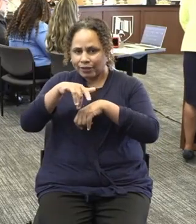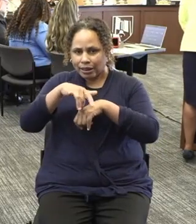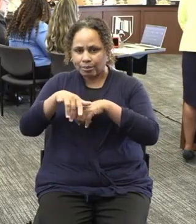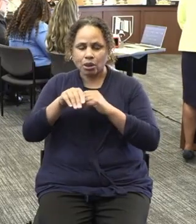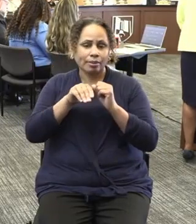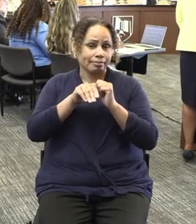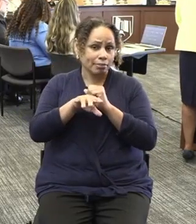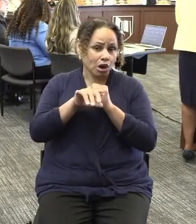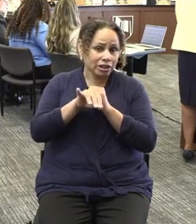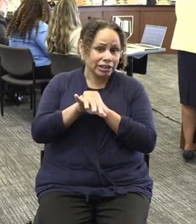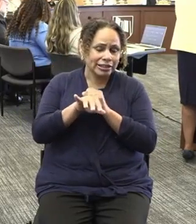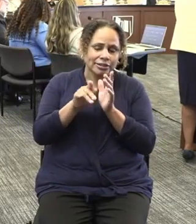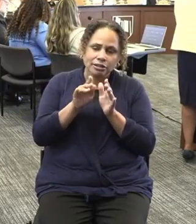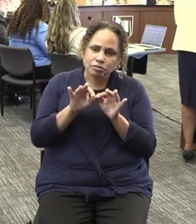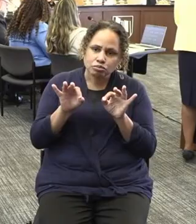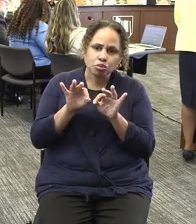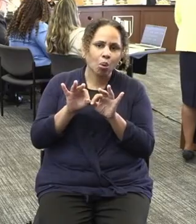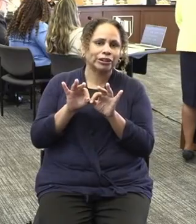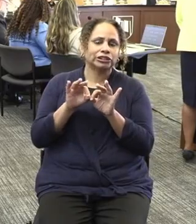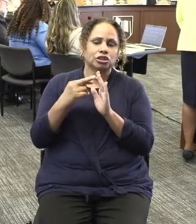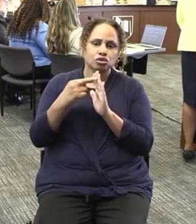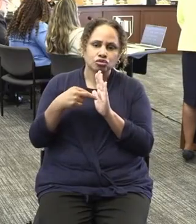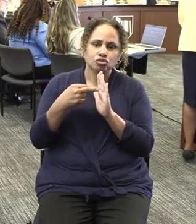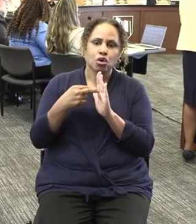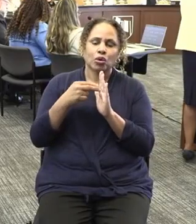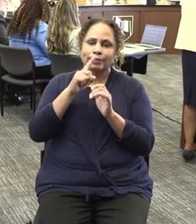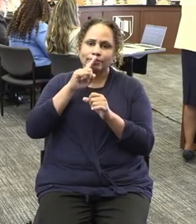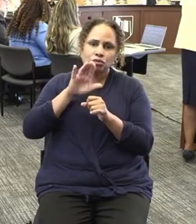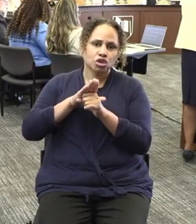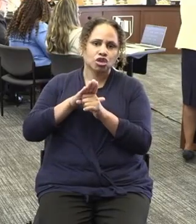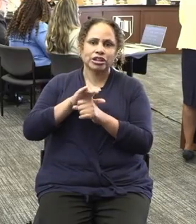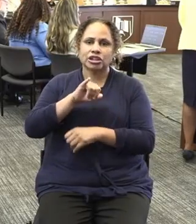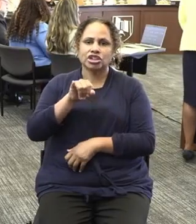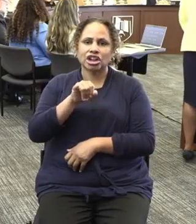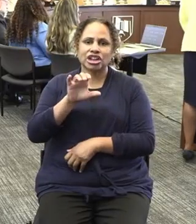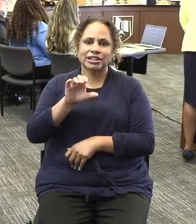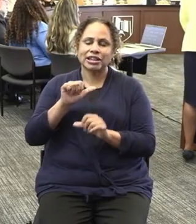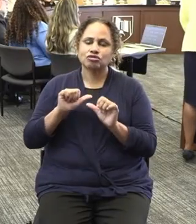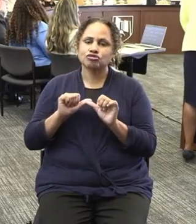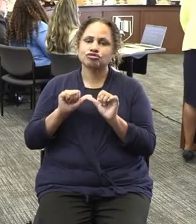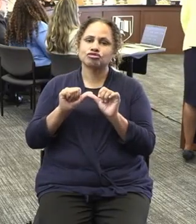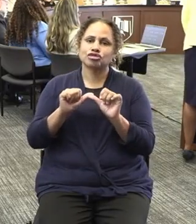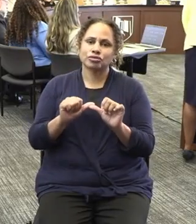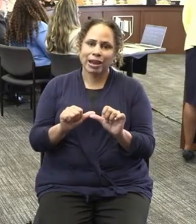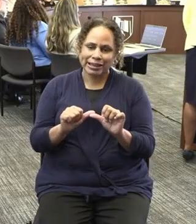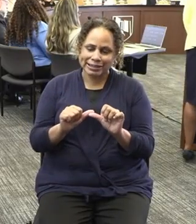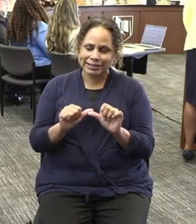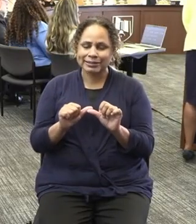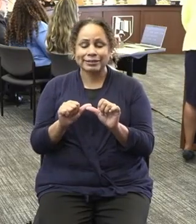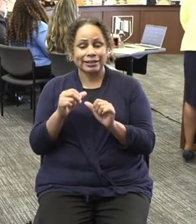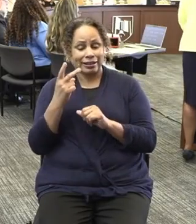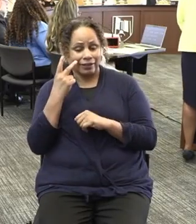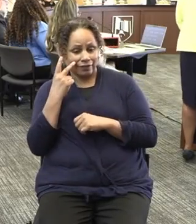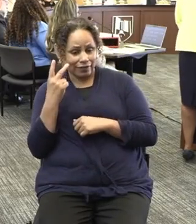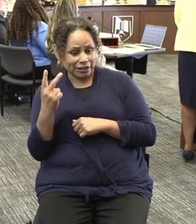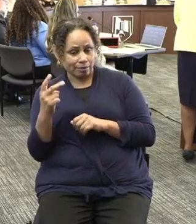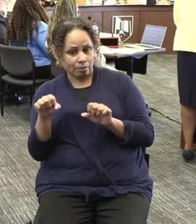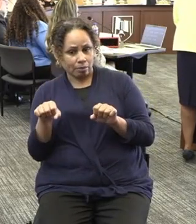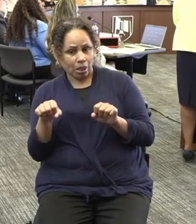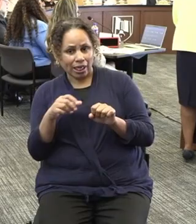plays a critical role in ensuring that JJC remains visible and